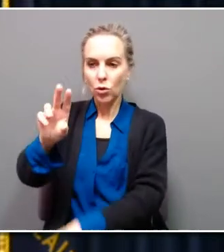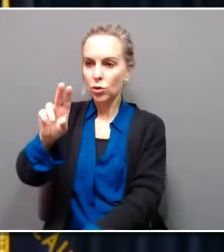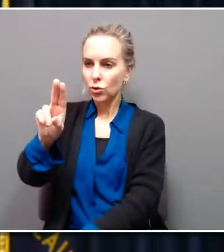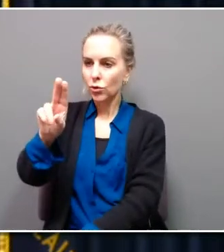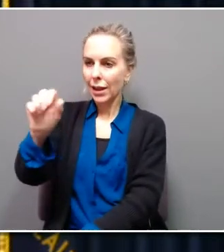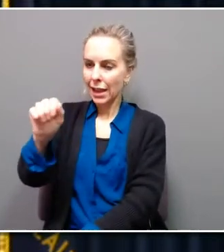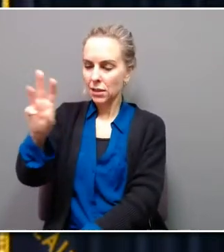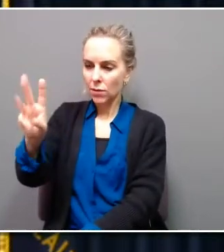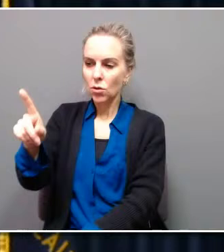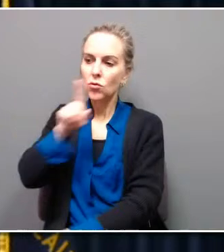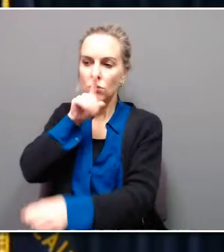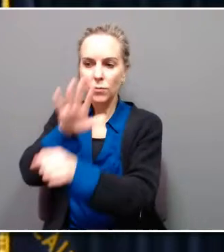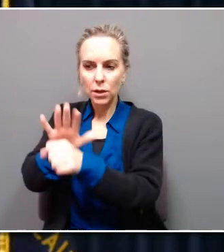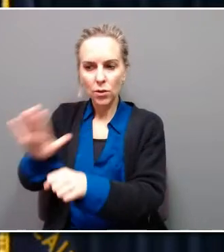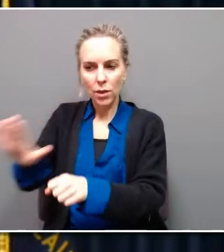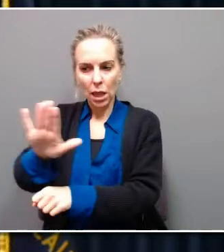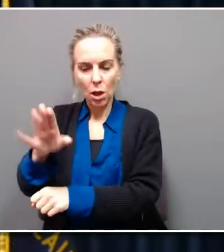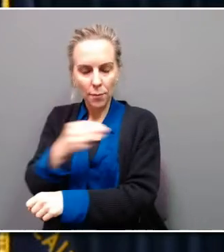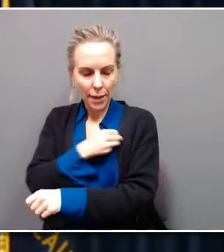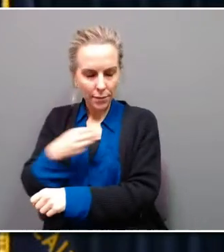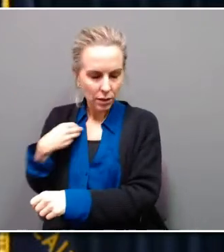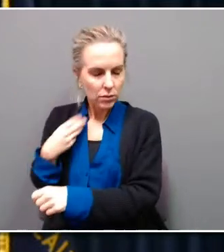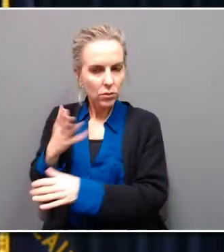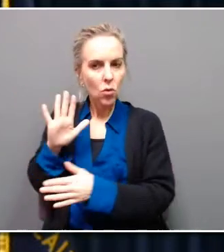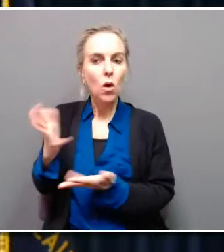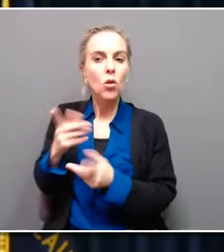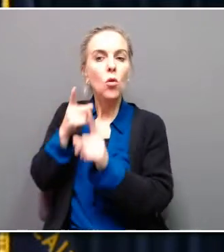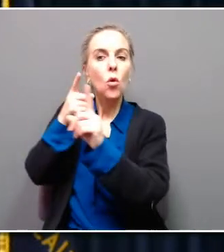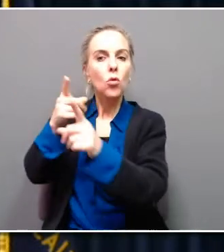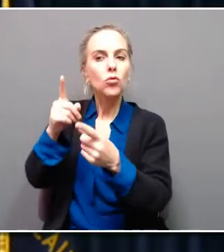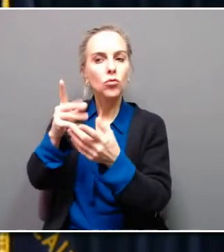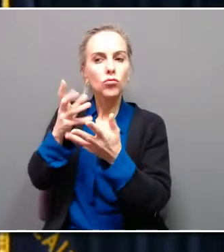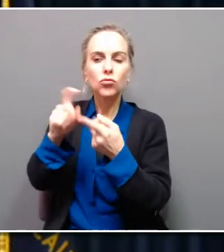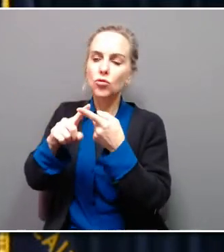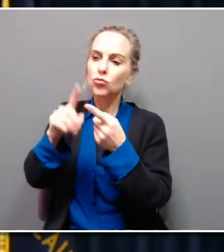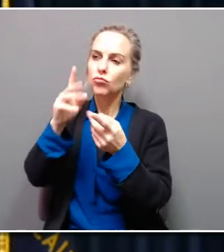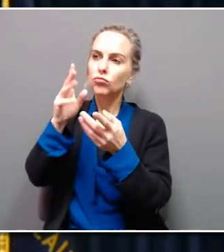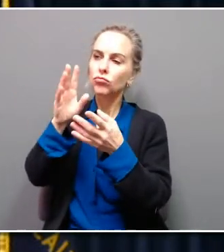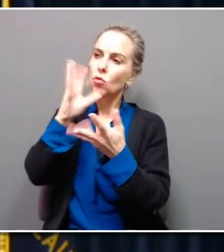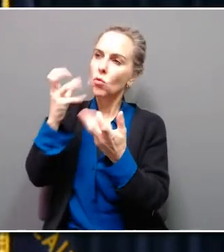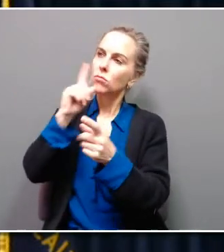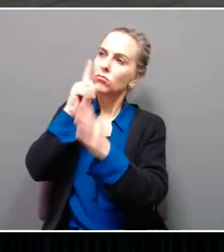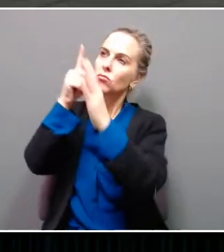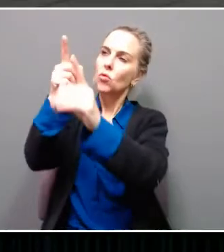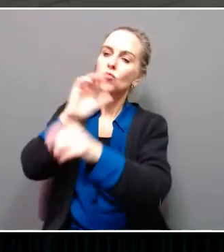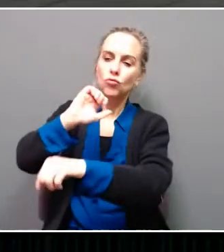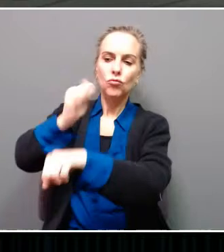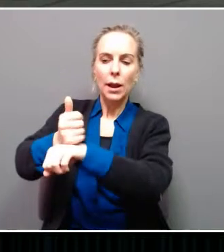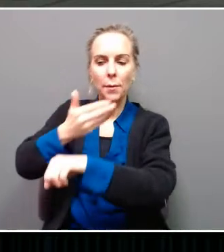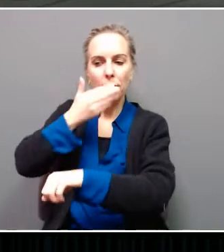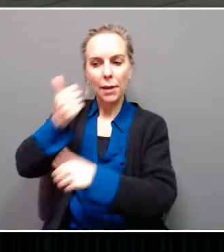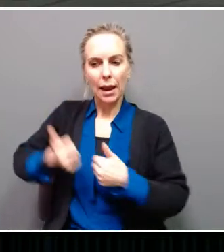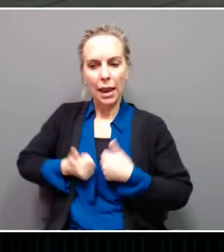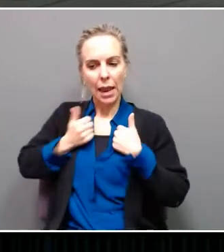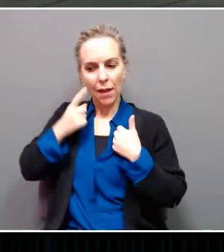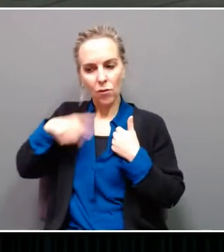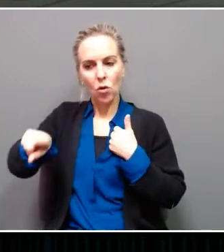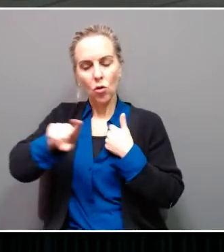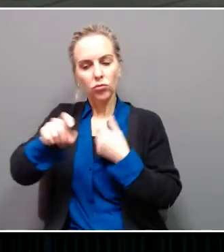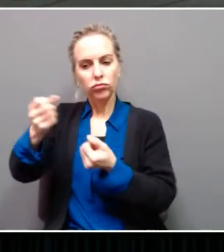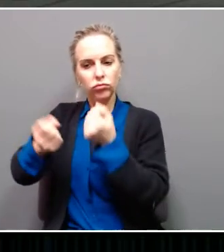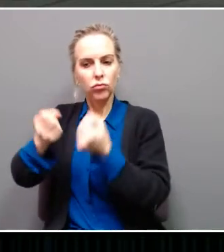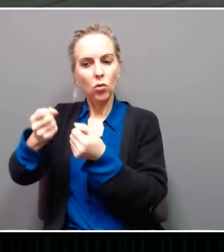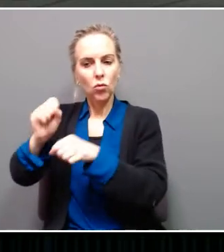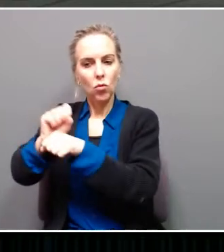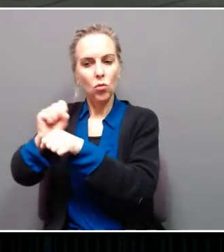to their members, and their one goal is to try to create a better life for our auto workers. Tessa. Good afternoon,